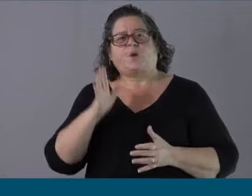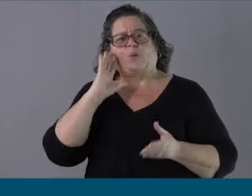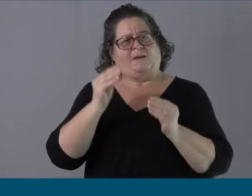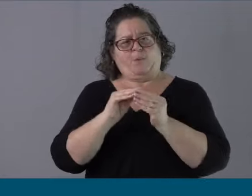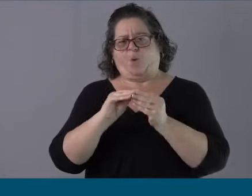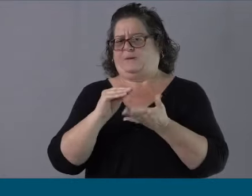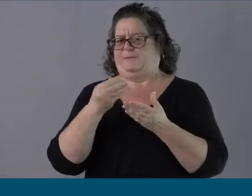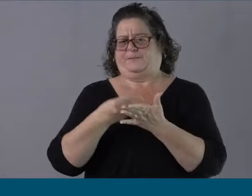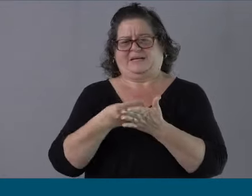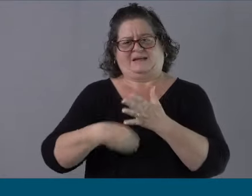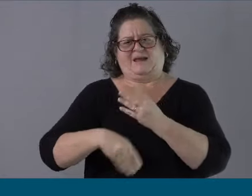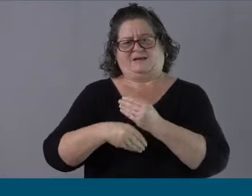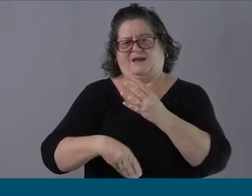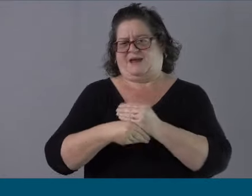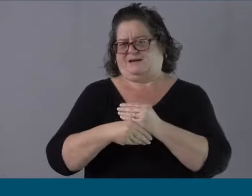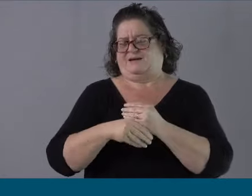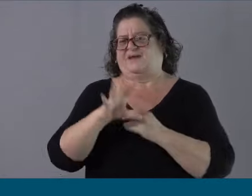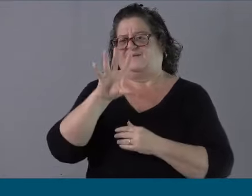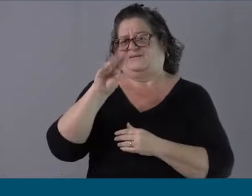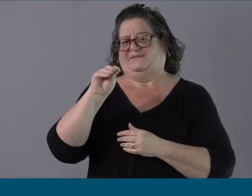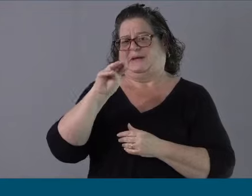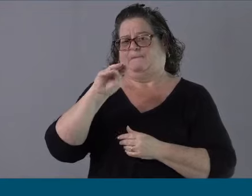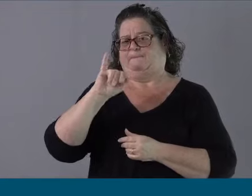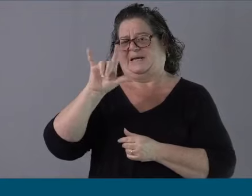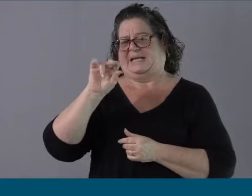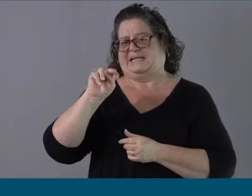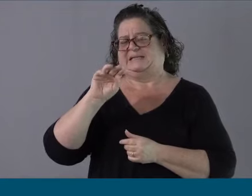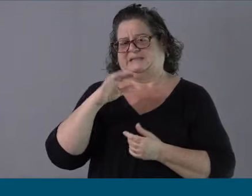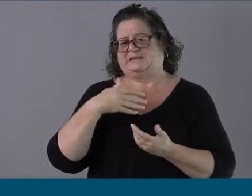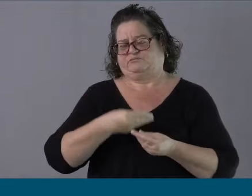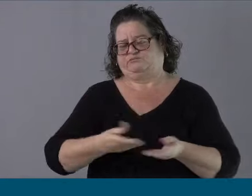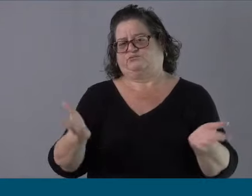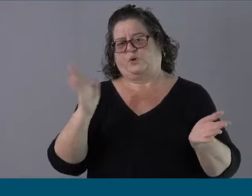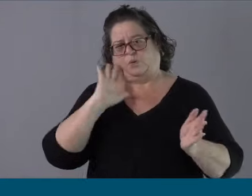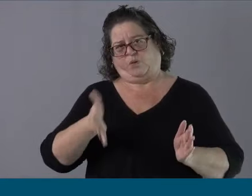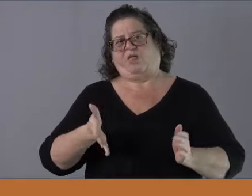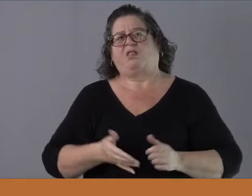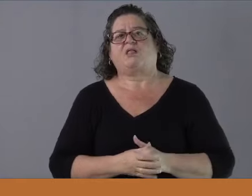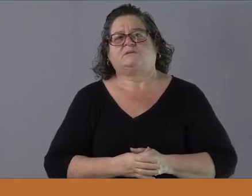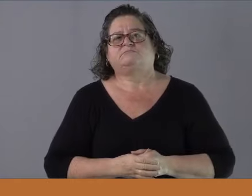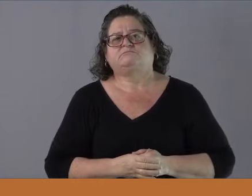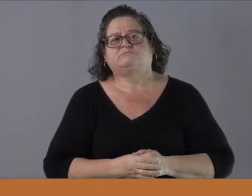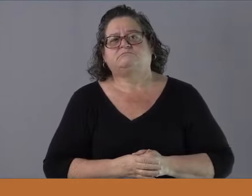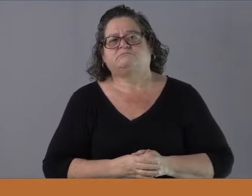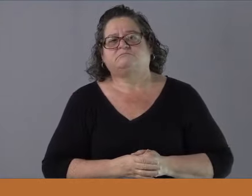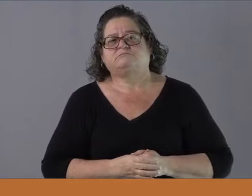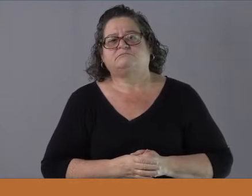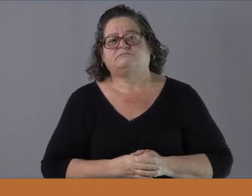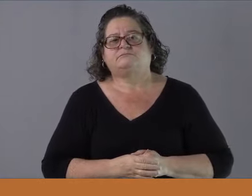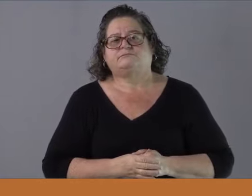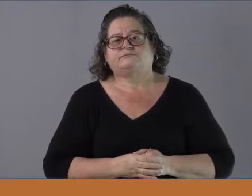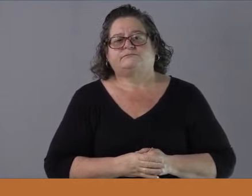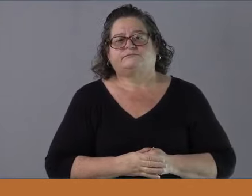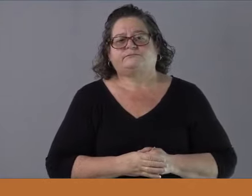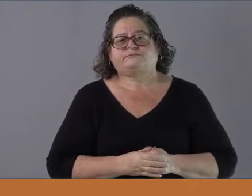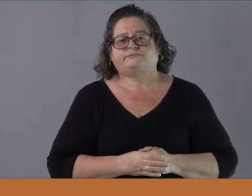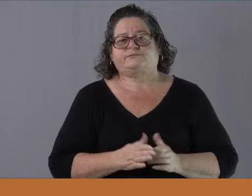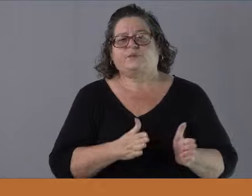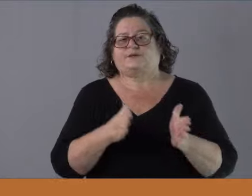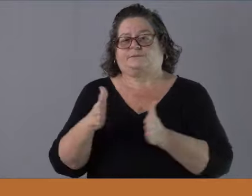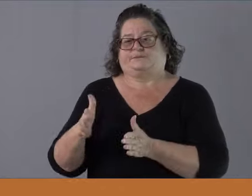deposit to the Public Health Fund. And with that, we'll go to Dr. Cara Christ for a public health